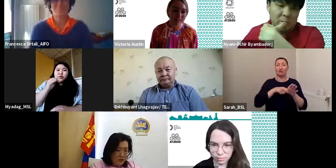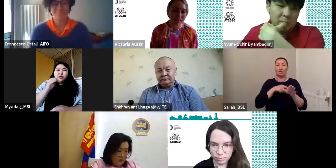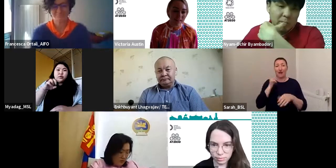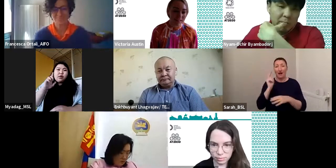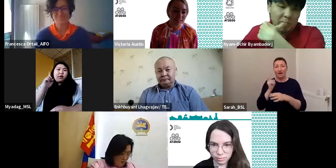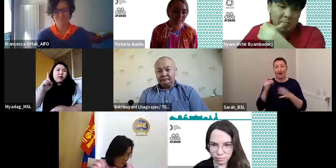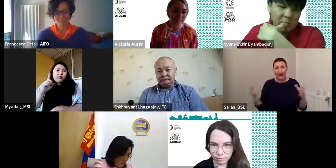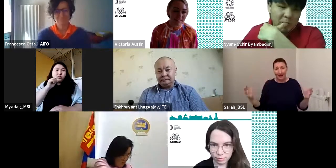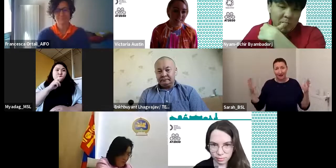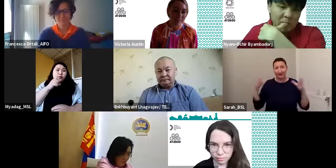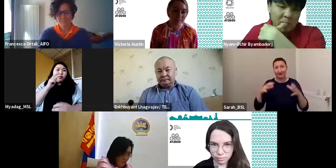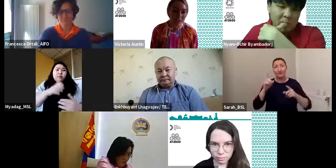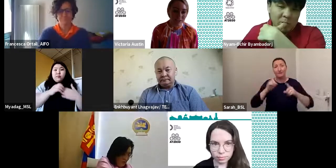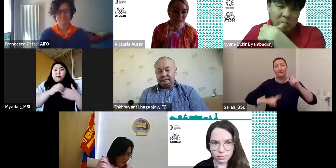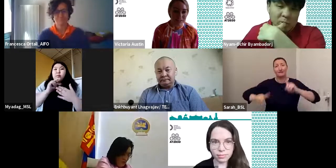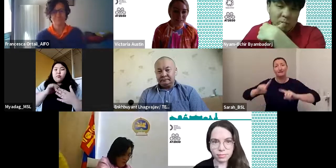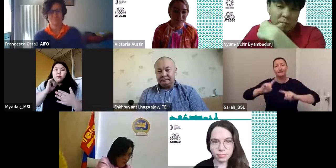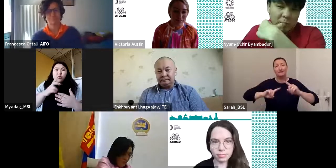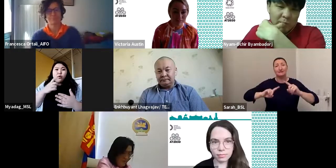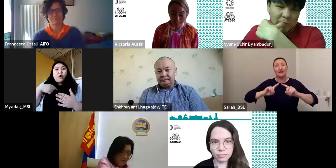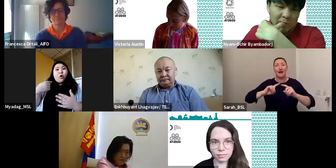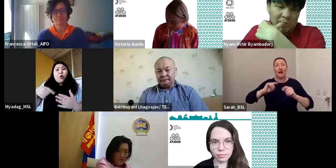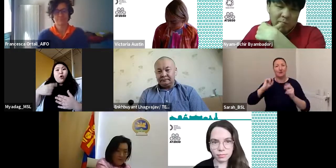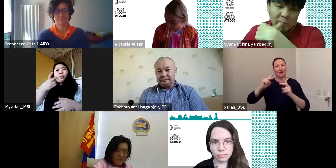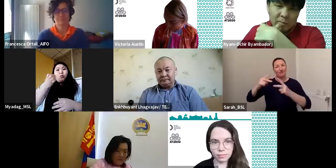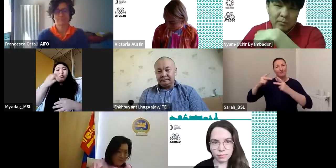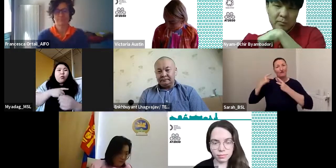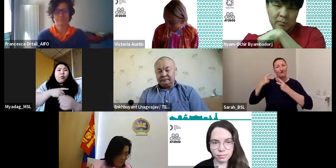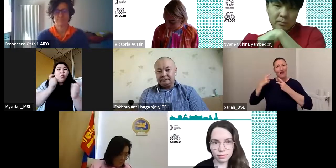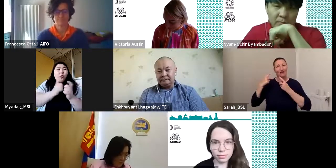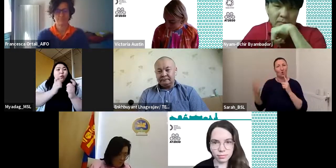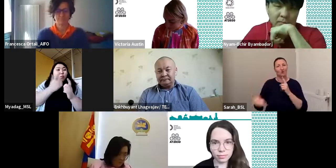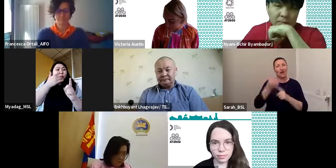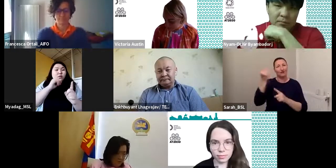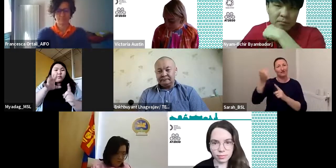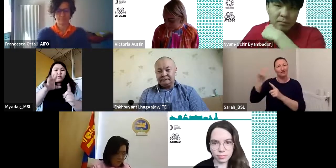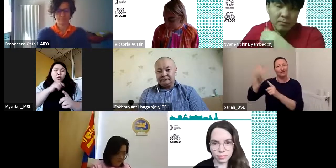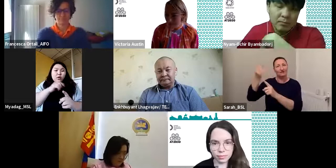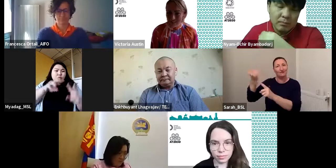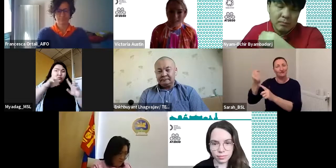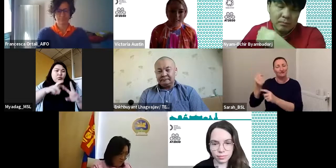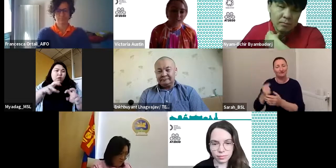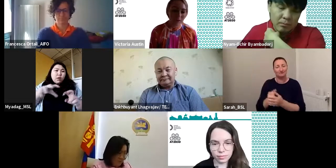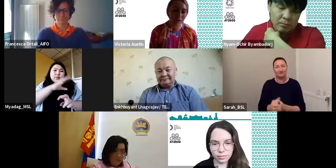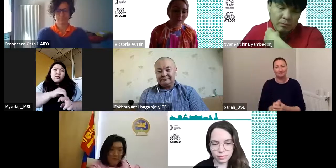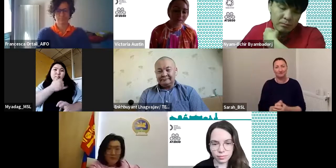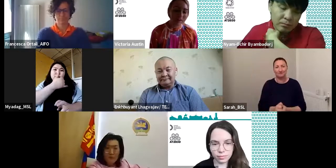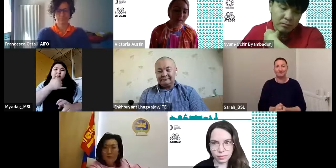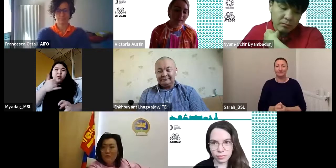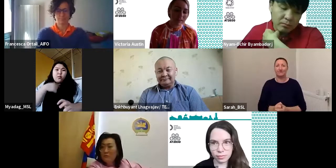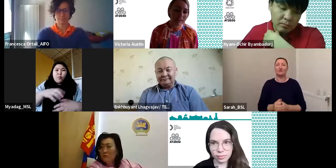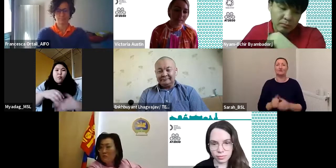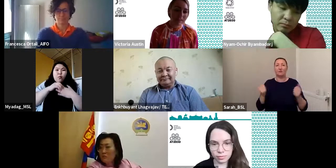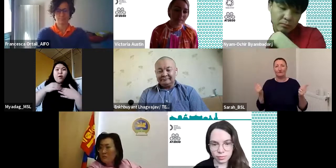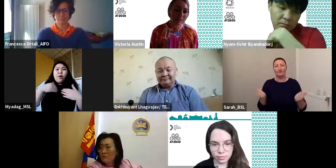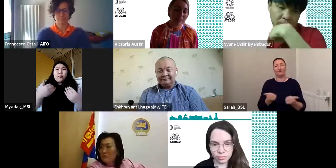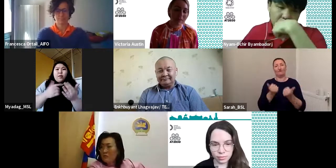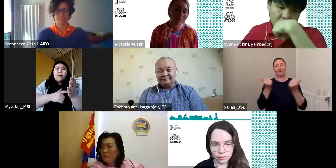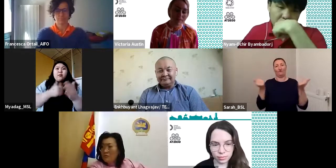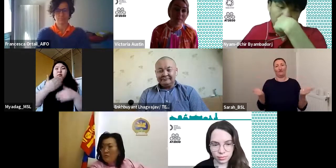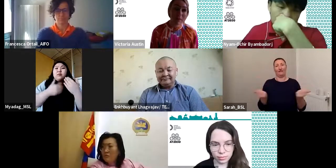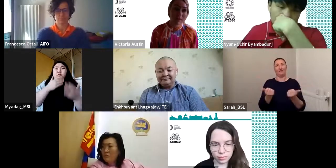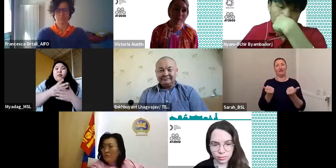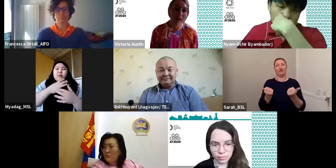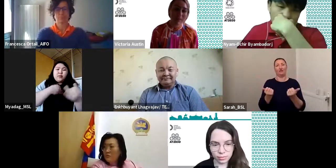reflecting on an amazing set of achievements over the last 12 months. So let me finally conclude by thanking three people